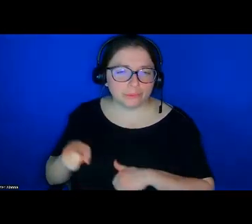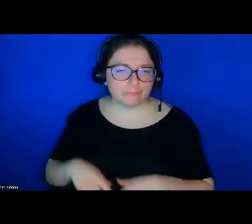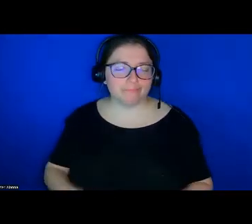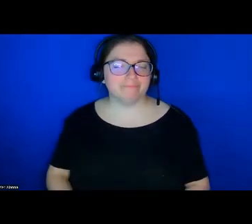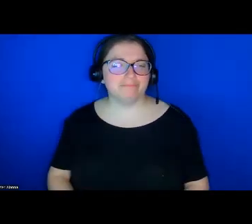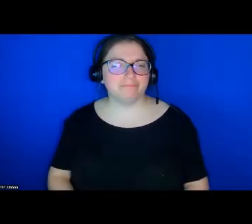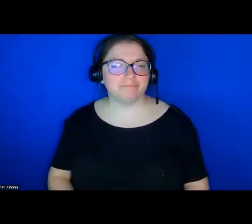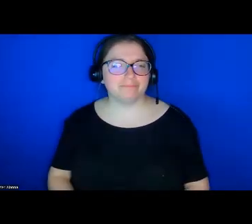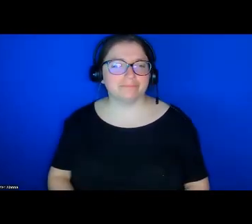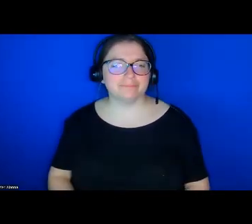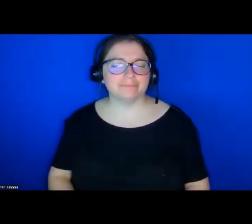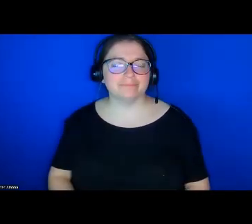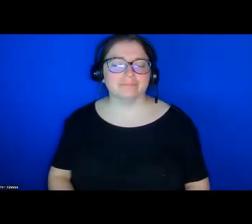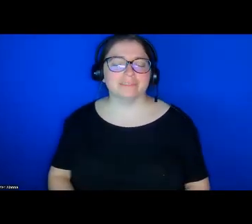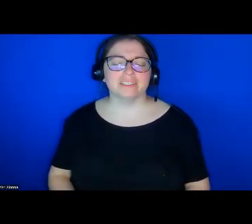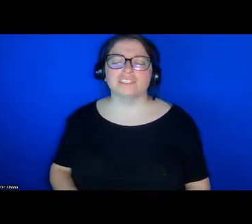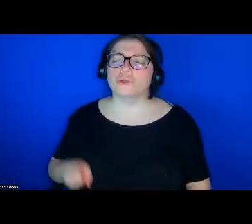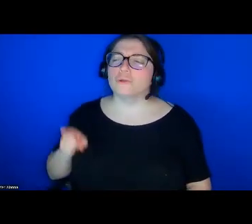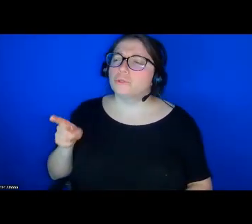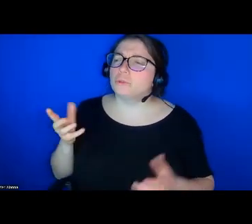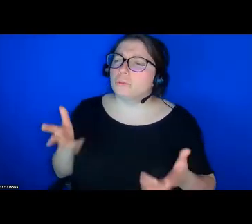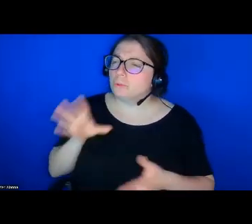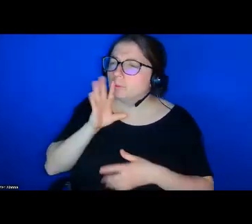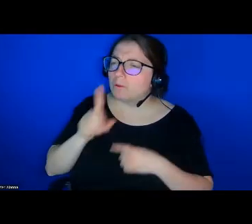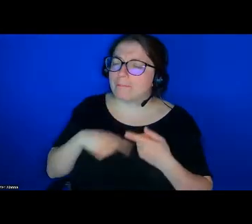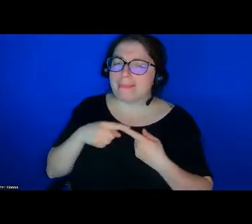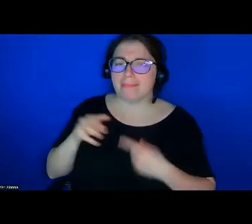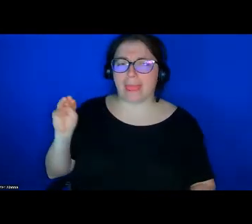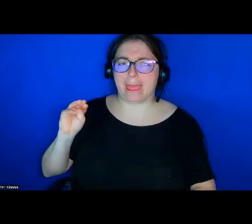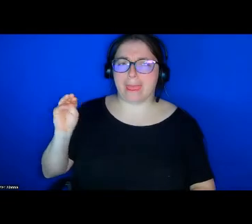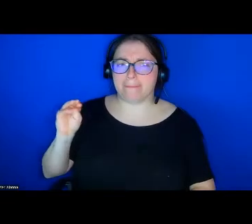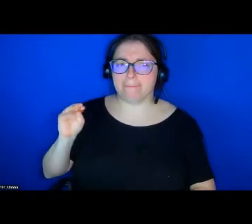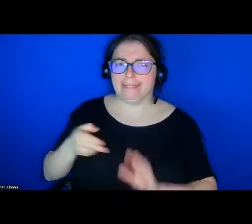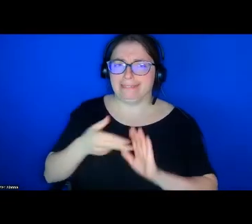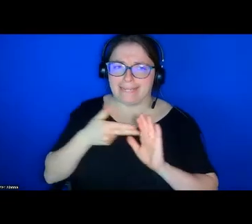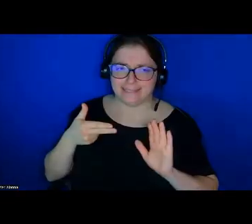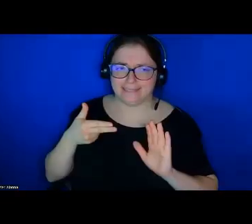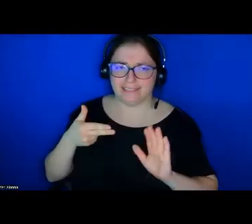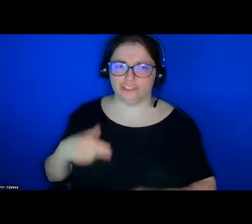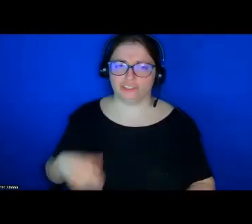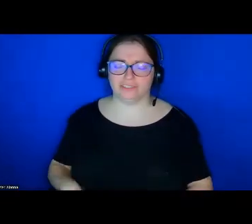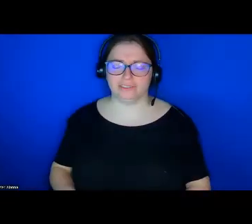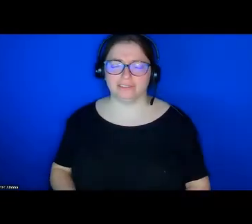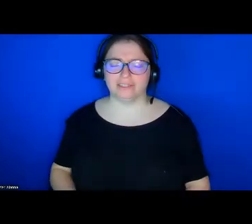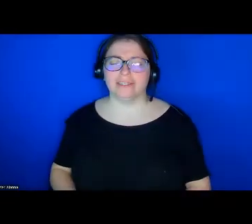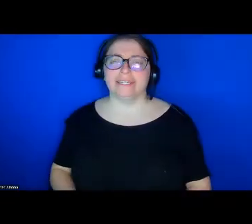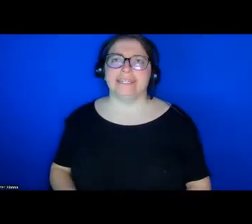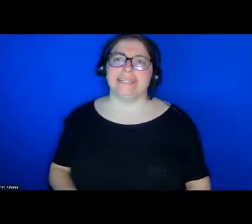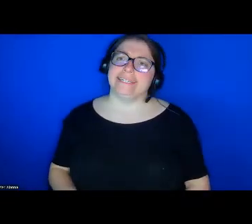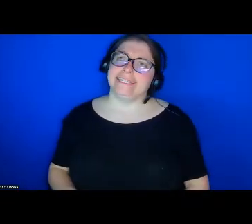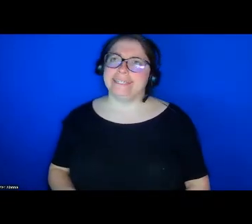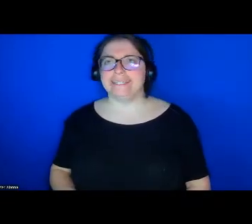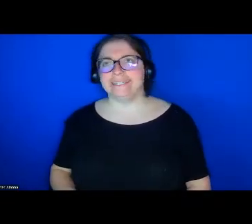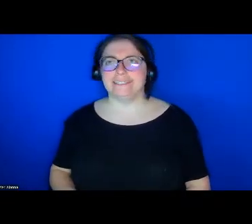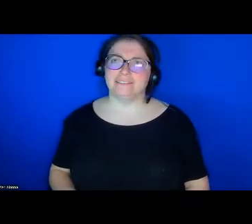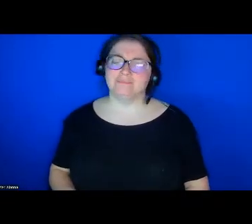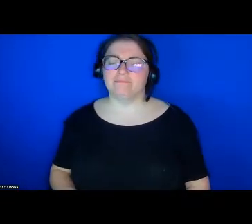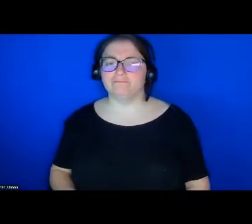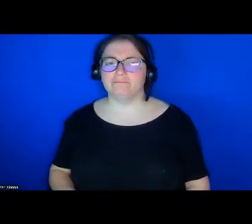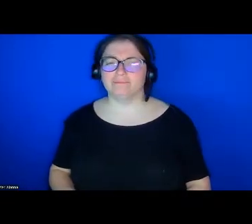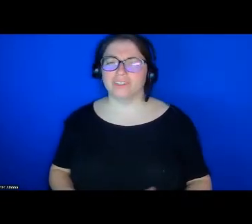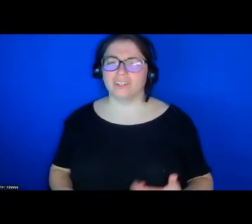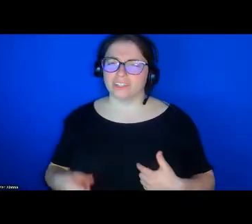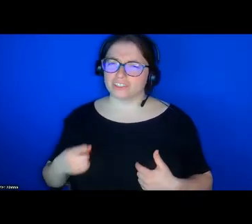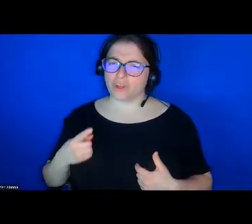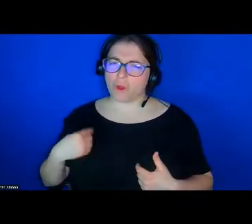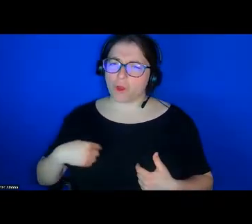you you talked about the M designation in reality is this uh are we talking about two